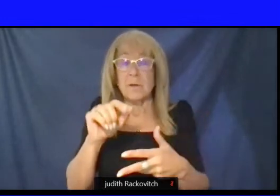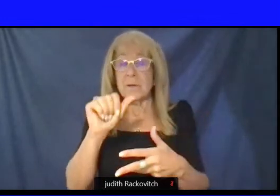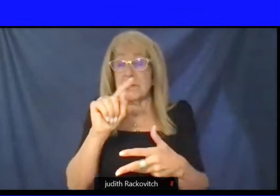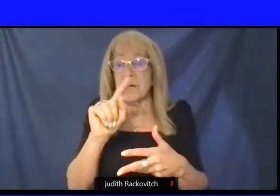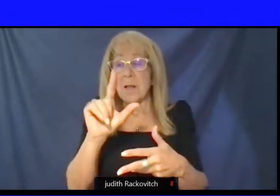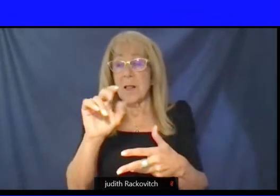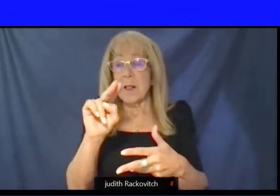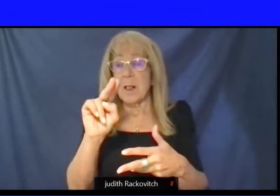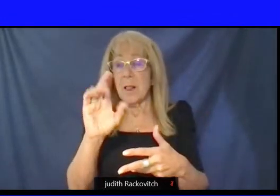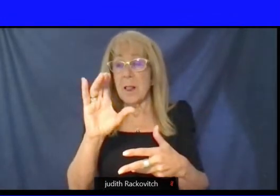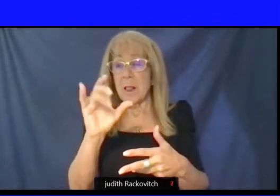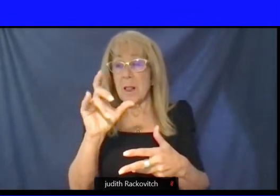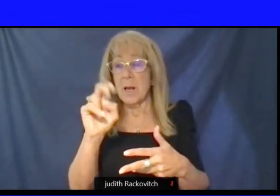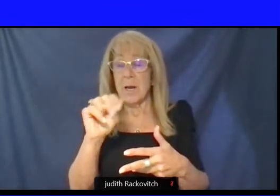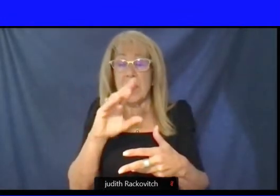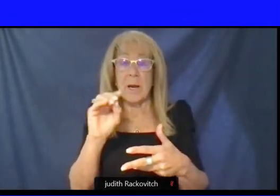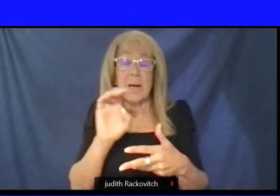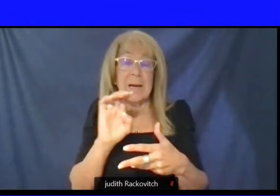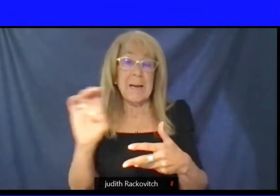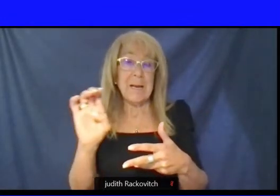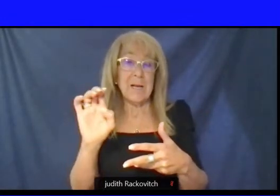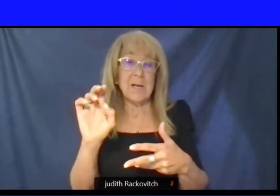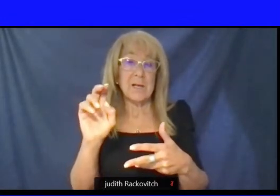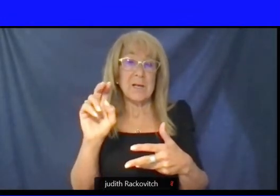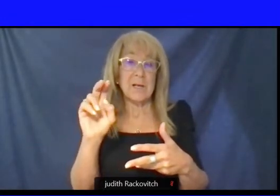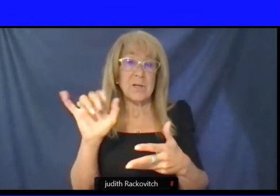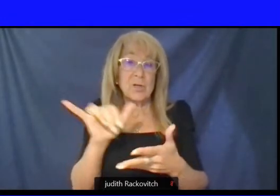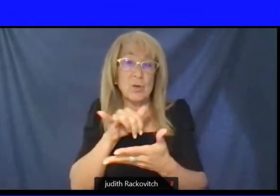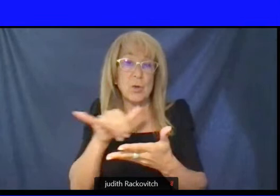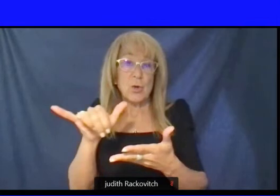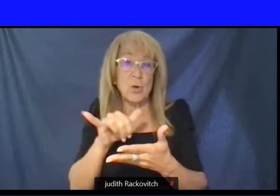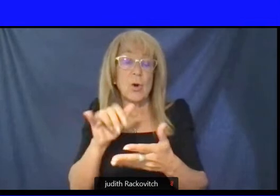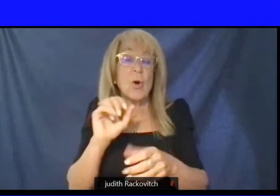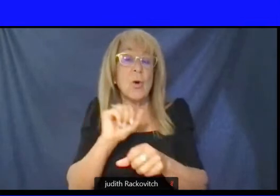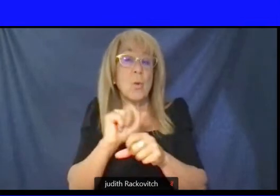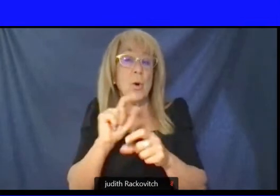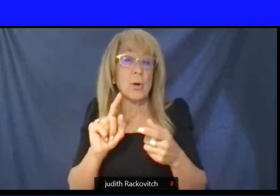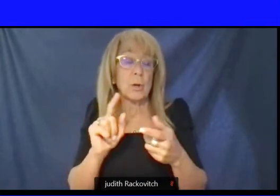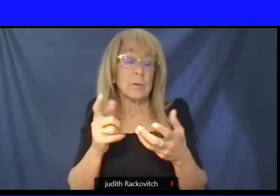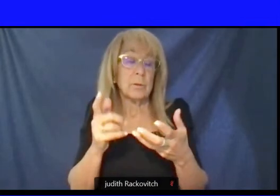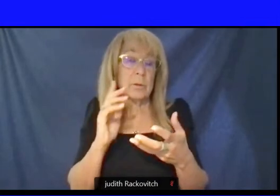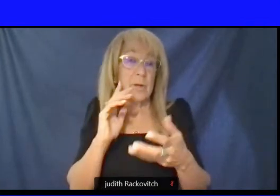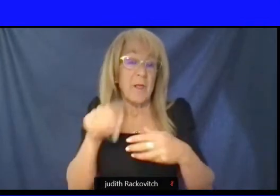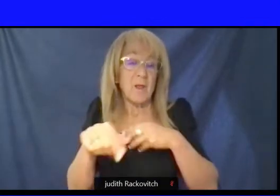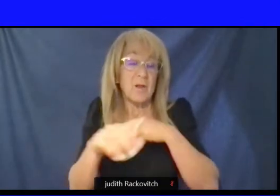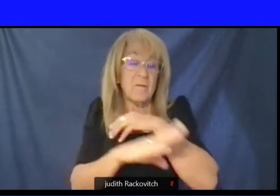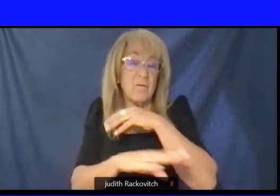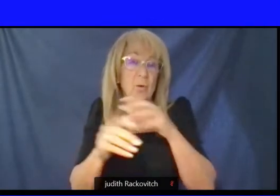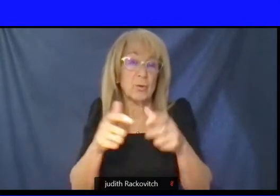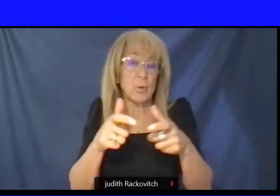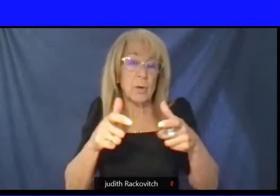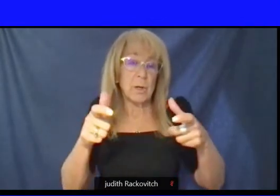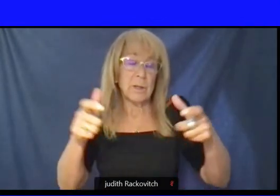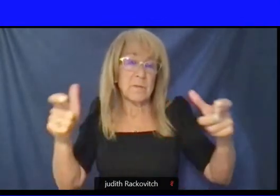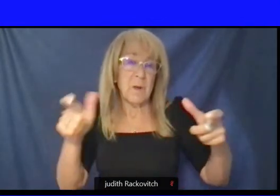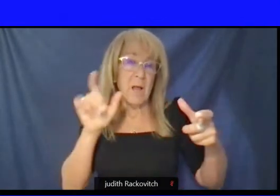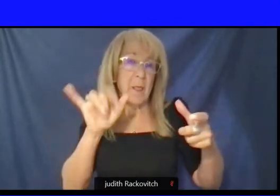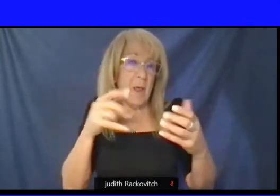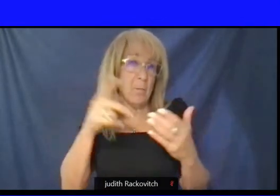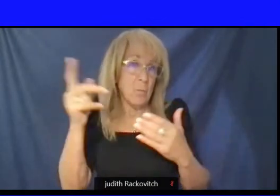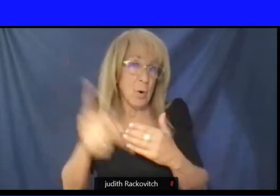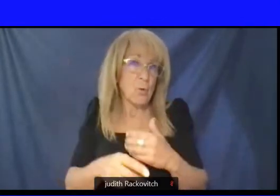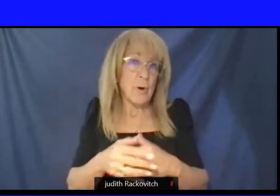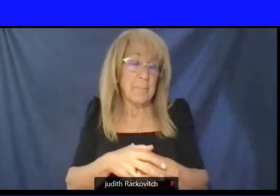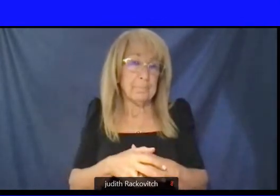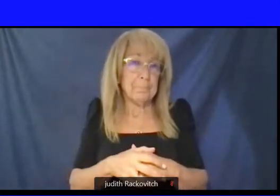people who experience a mental health emergency. And these instances do not involve a weapon or imminent risk of violence. The BHERD